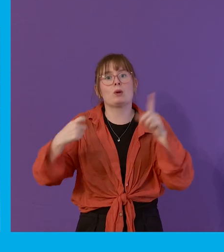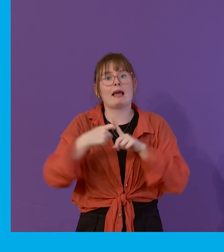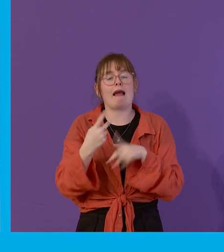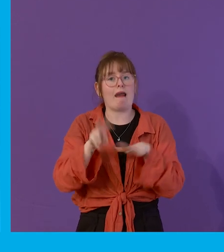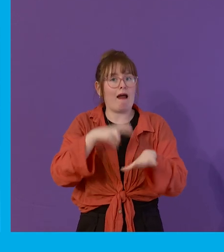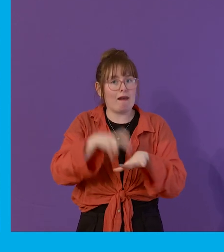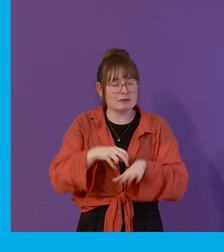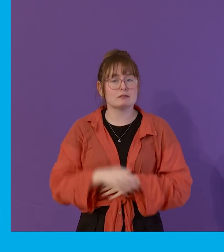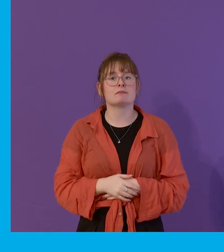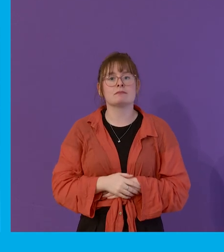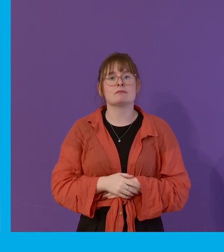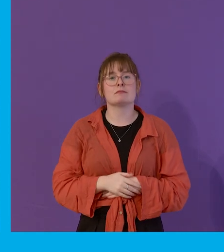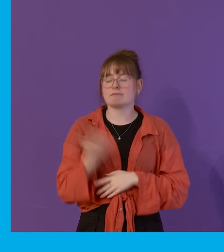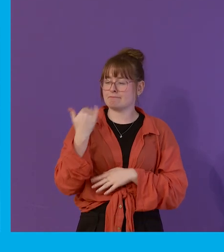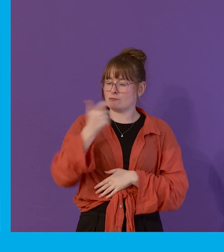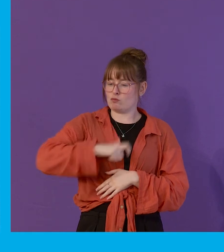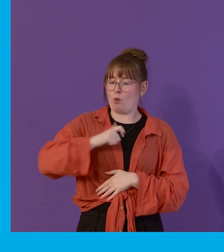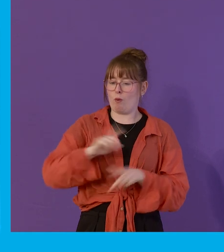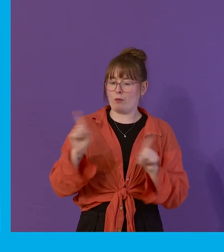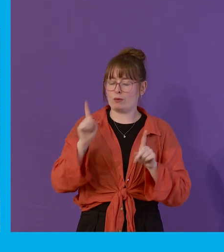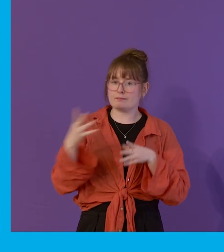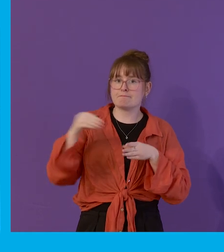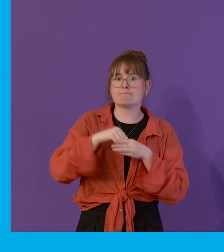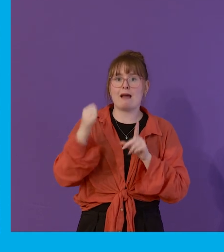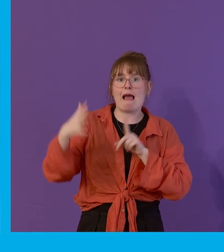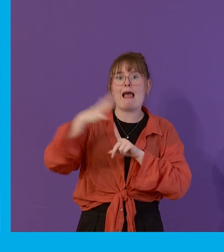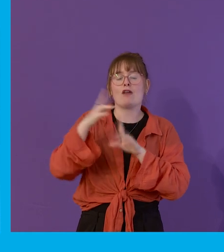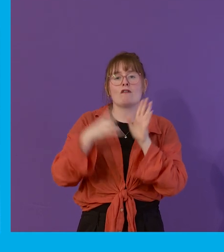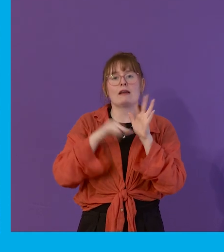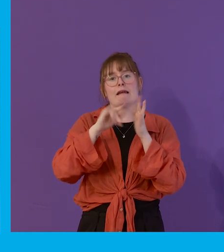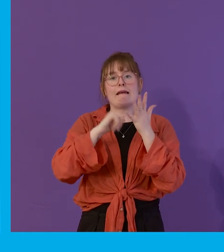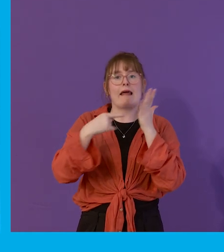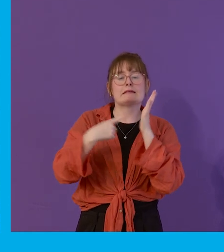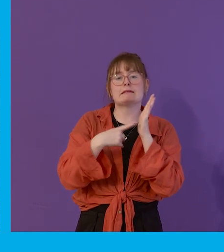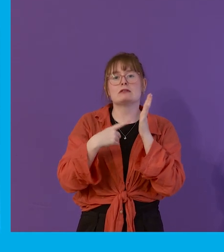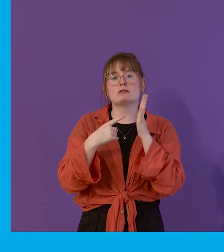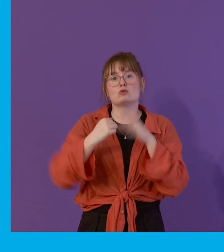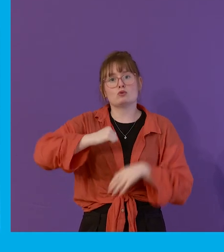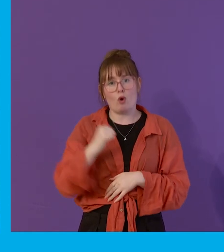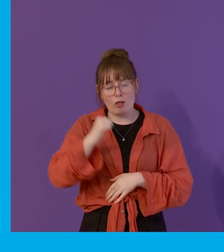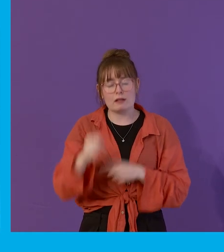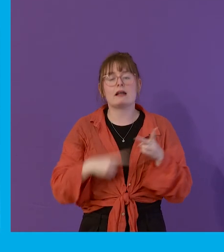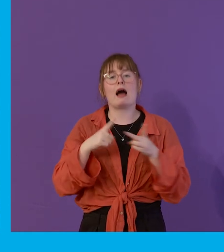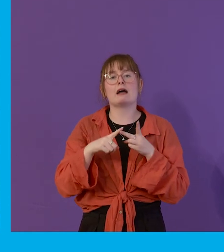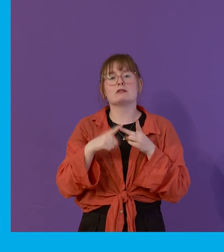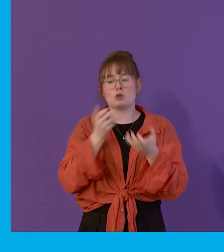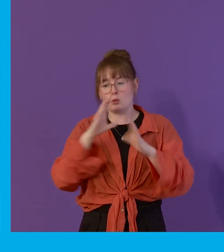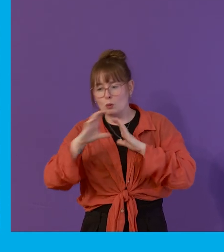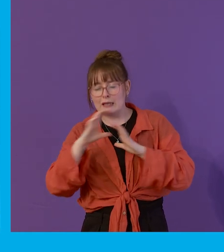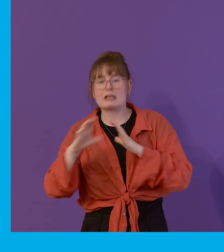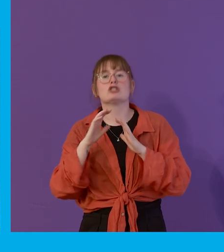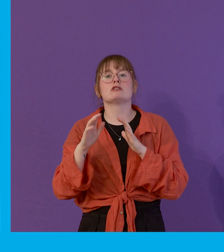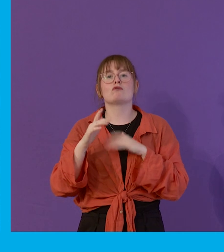Ireland. His previous role included head of Nesta Scotland and head of policy and communications at Shelter